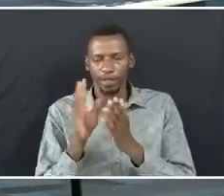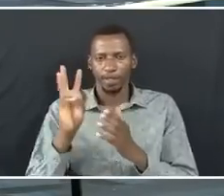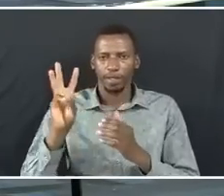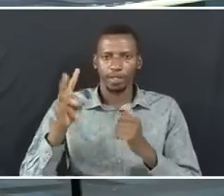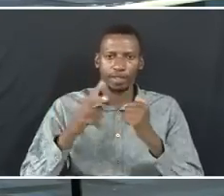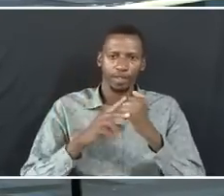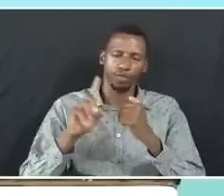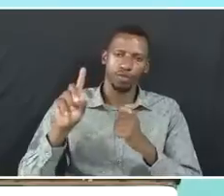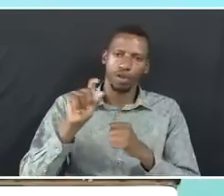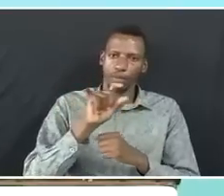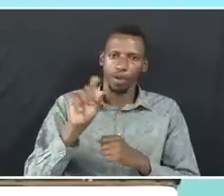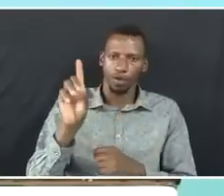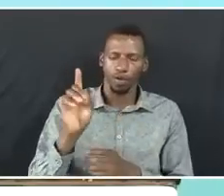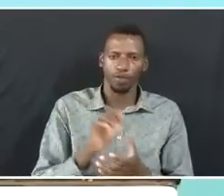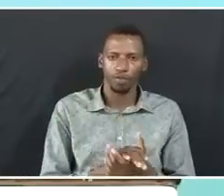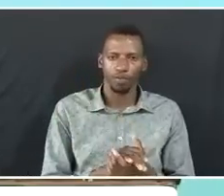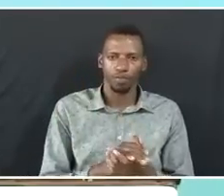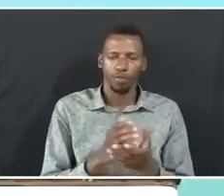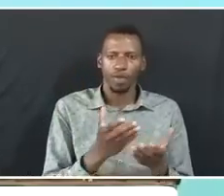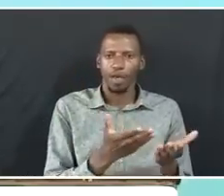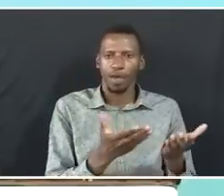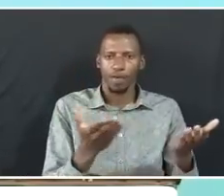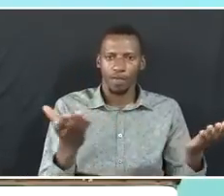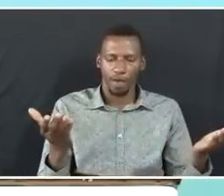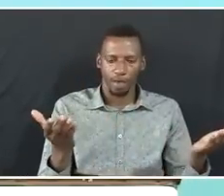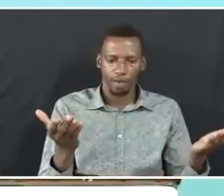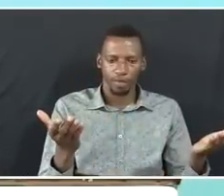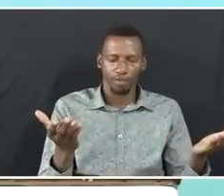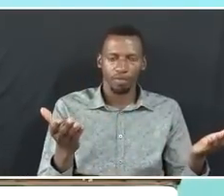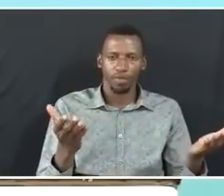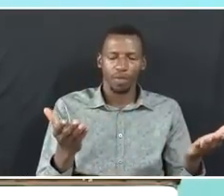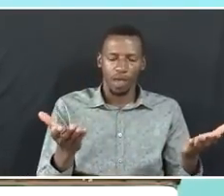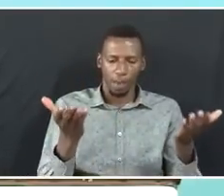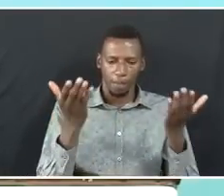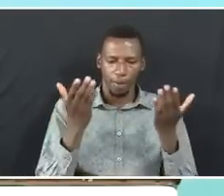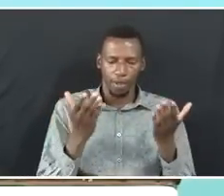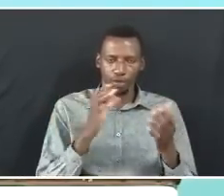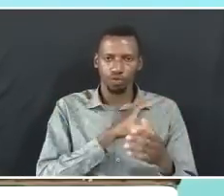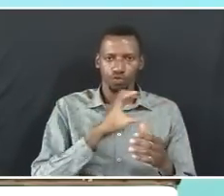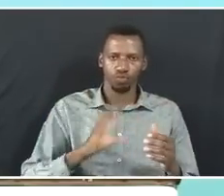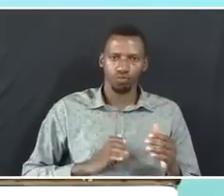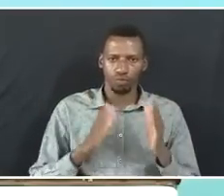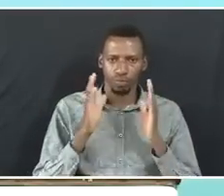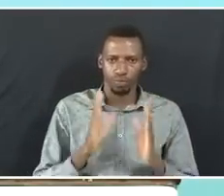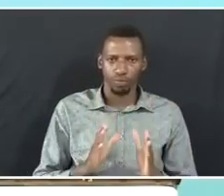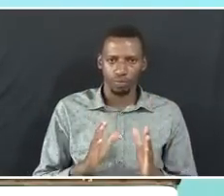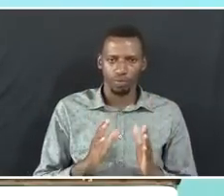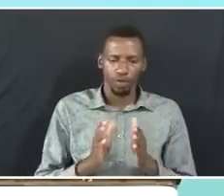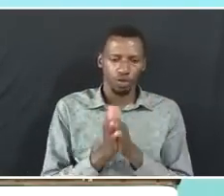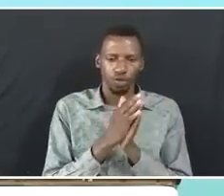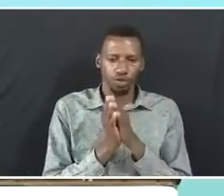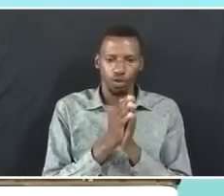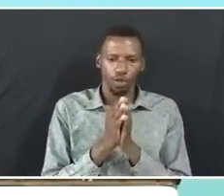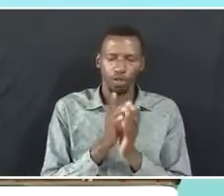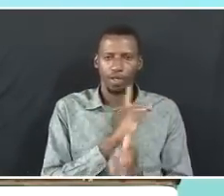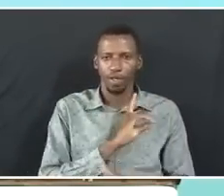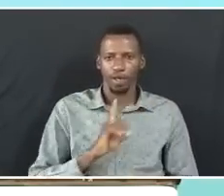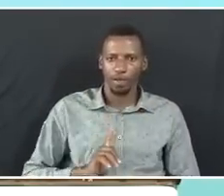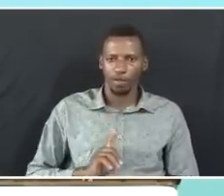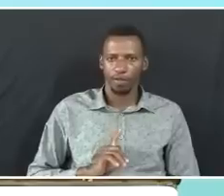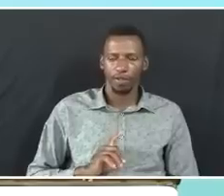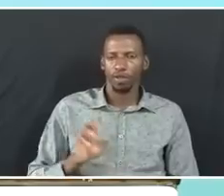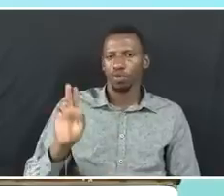They bring up to Christians the case of David, his sin in the case of Uriah and Bathsheba,